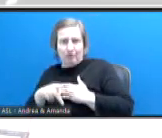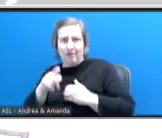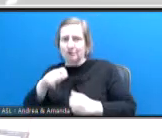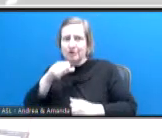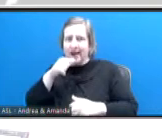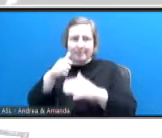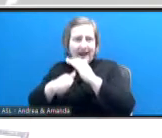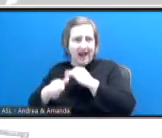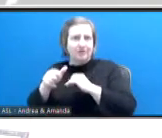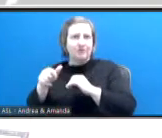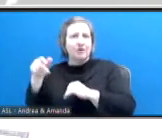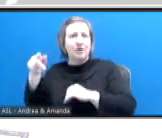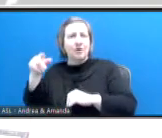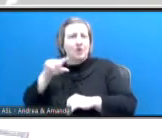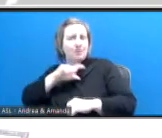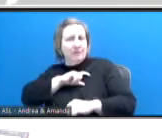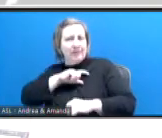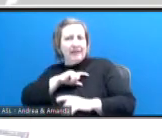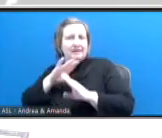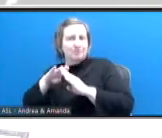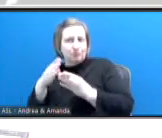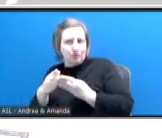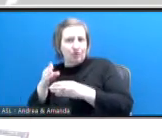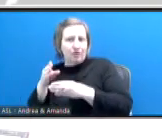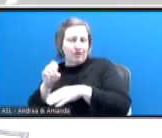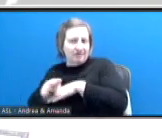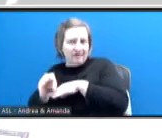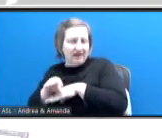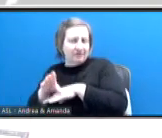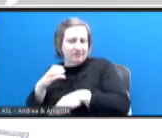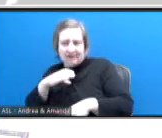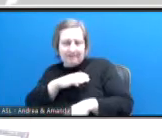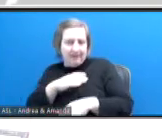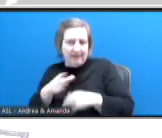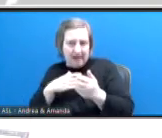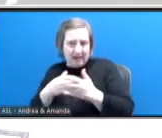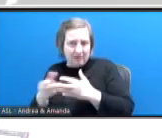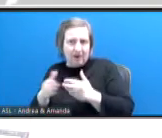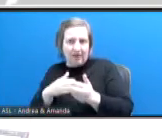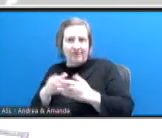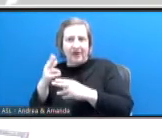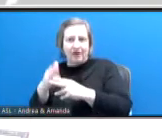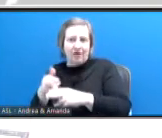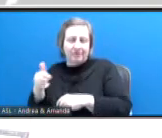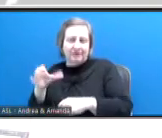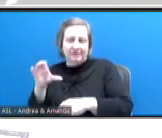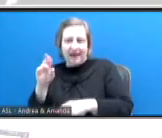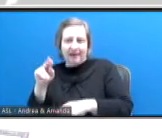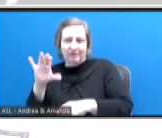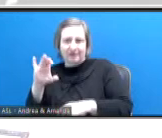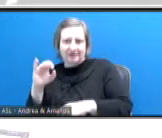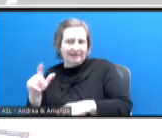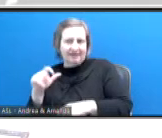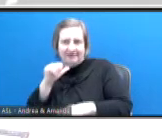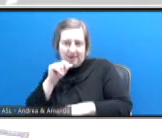police bureau advisory council or commission or committee. They keep calling themselves a council, but that's not what they're called.